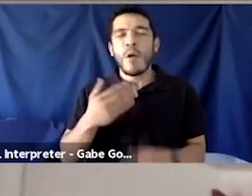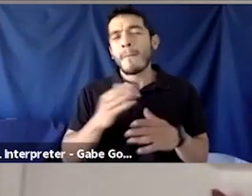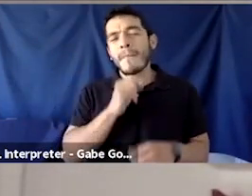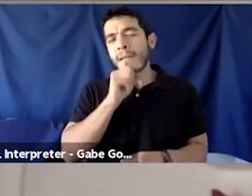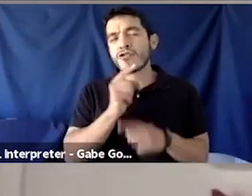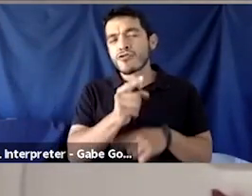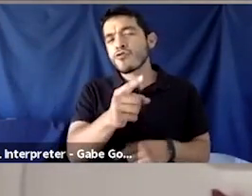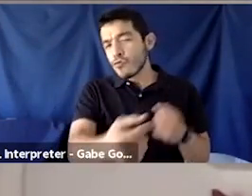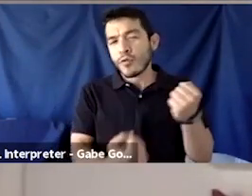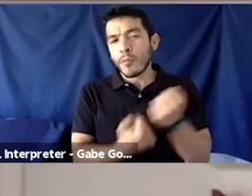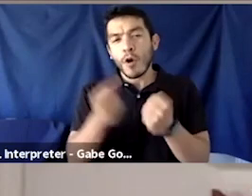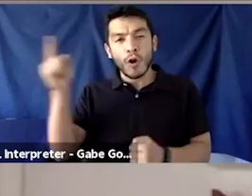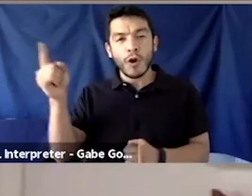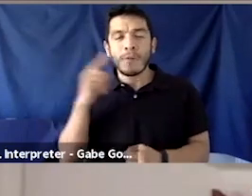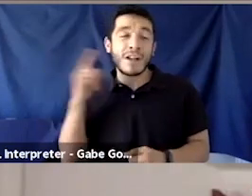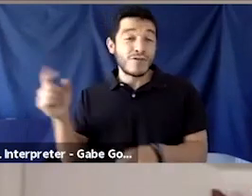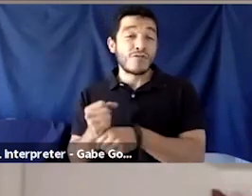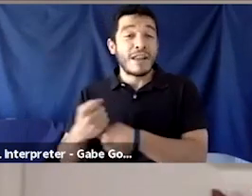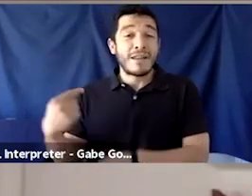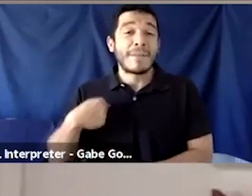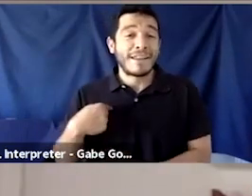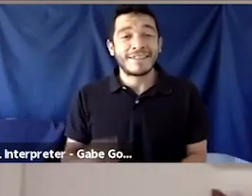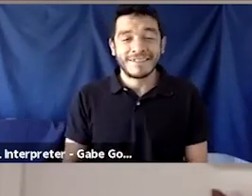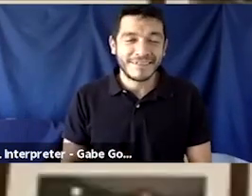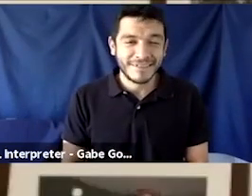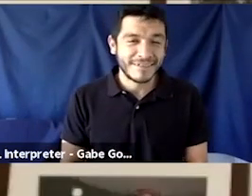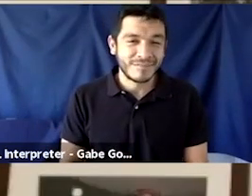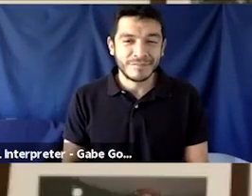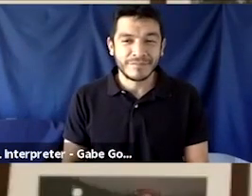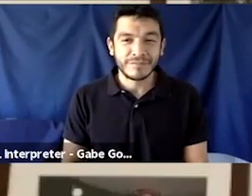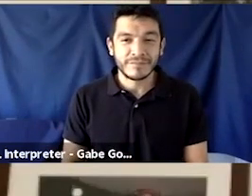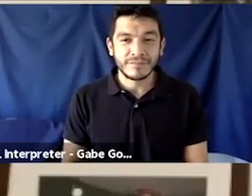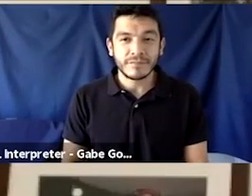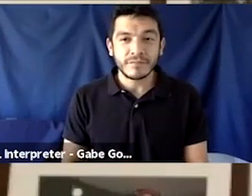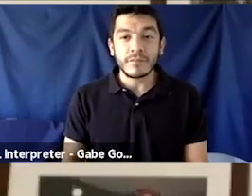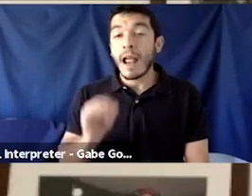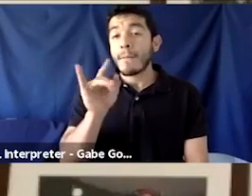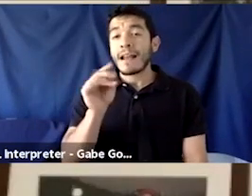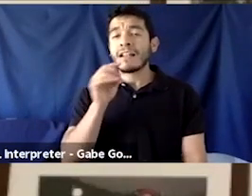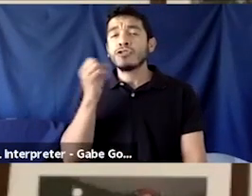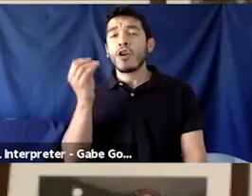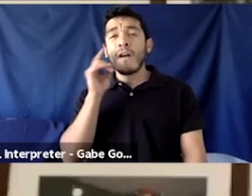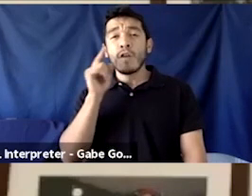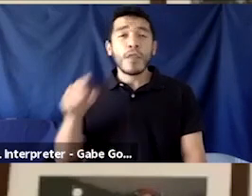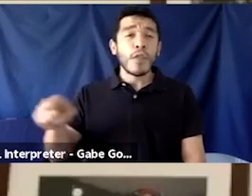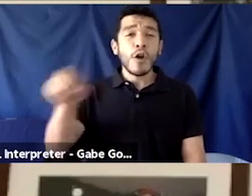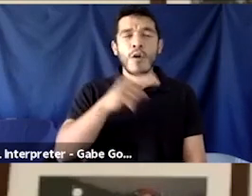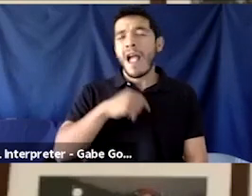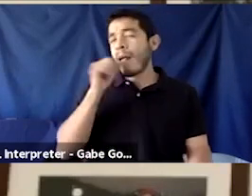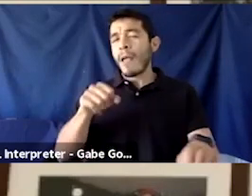she created me. So always give credit to my mom. So for those of you who we weren't able to get to